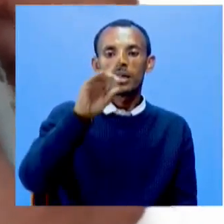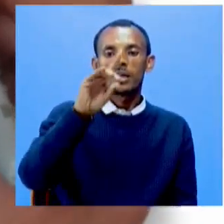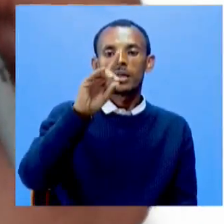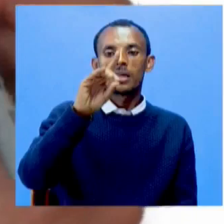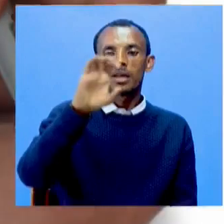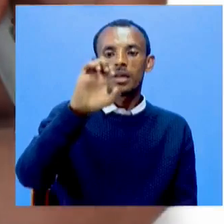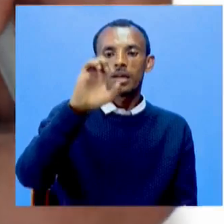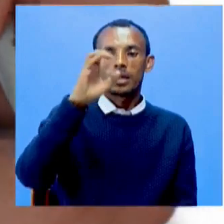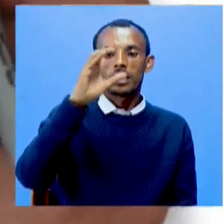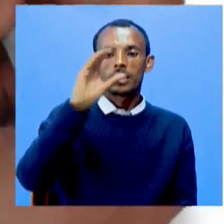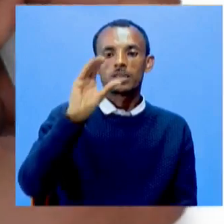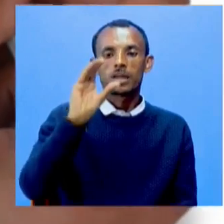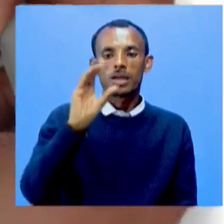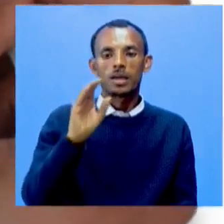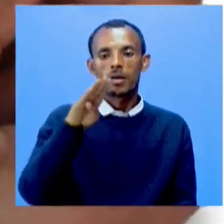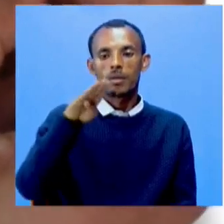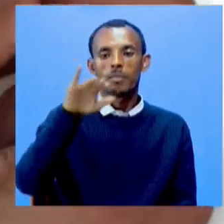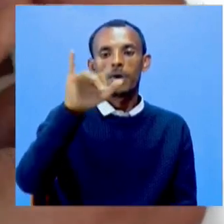DEC by